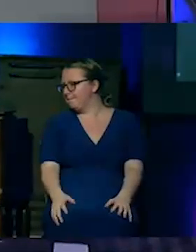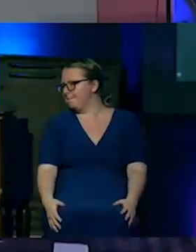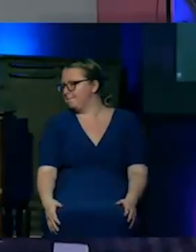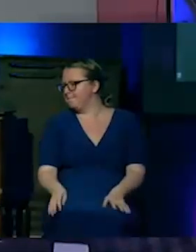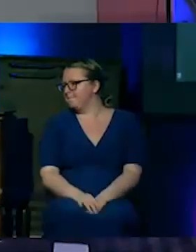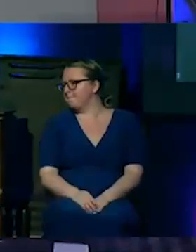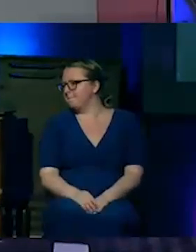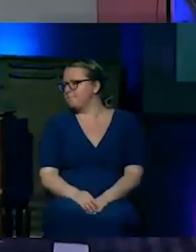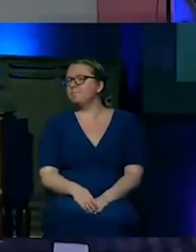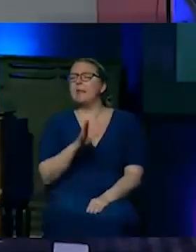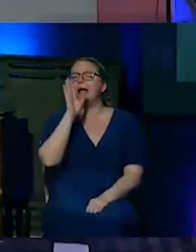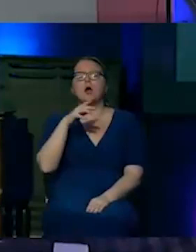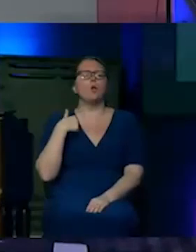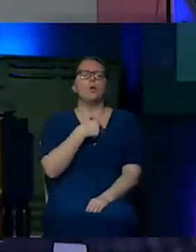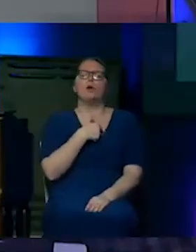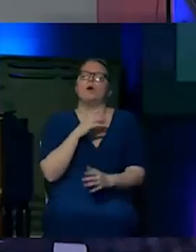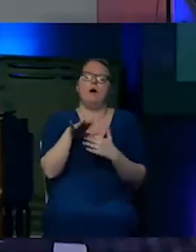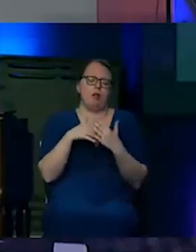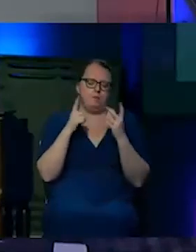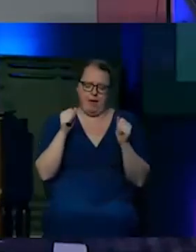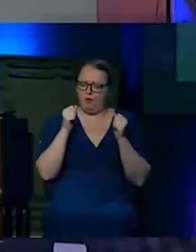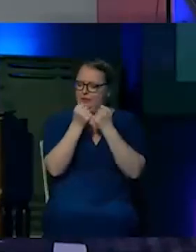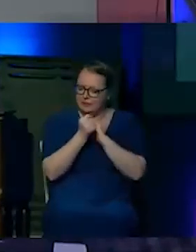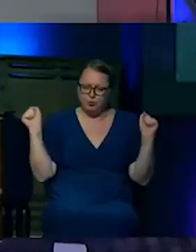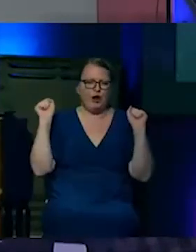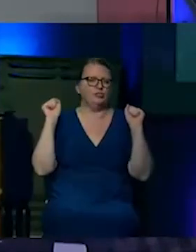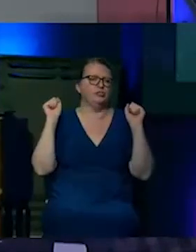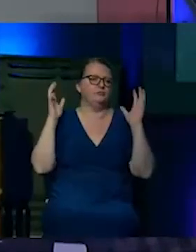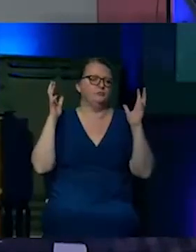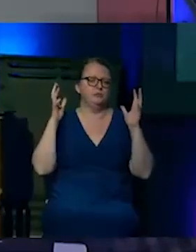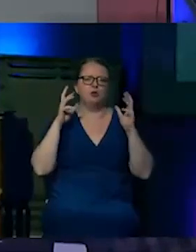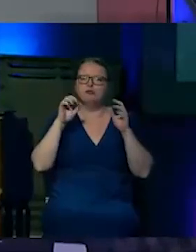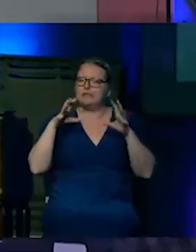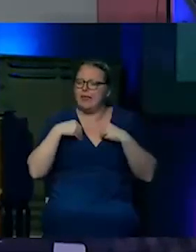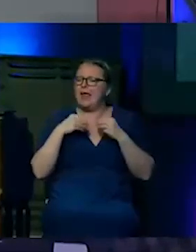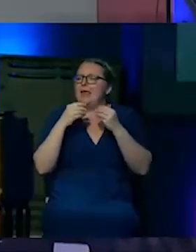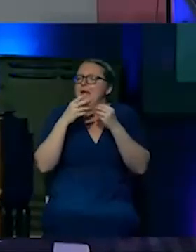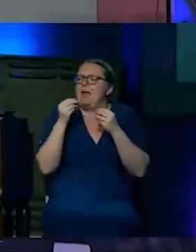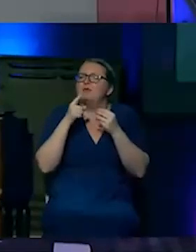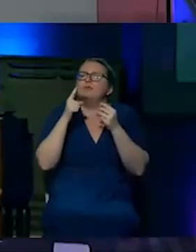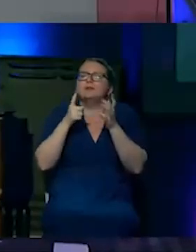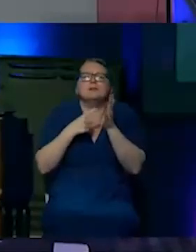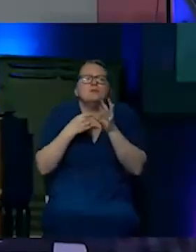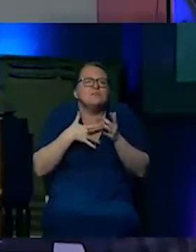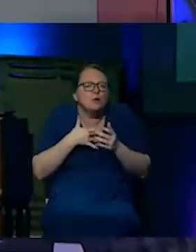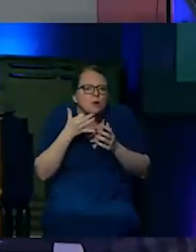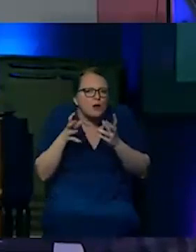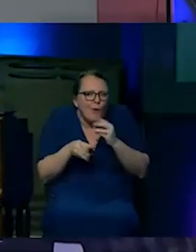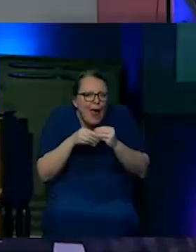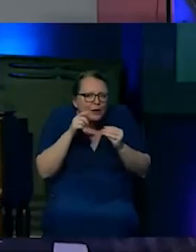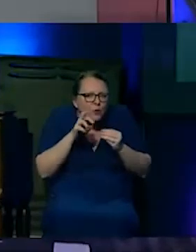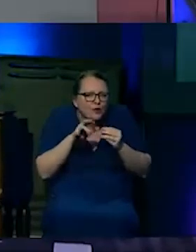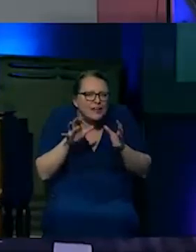I know we are all about reclamation. We're all about liberation. And sometimes it feels like we want to add queer things. But